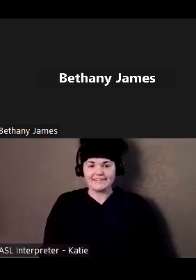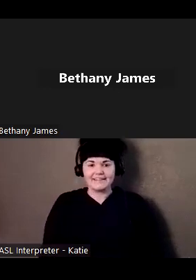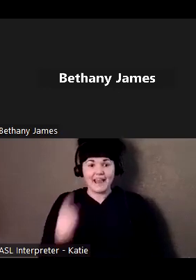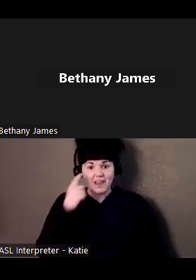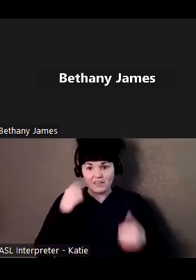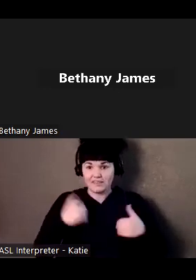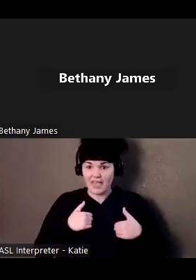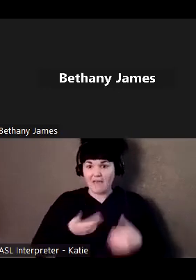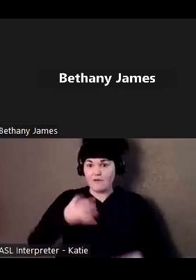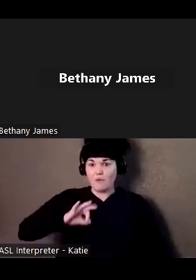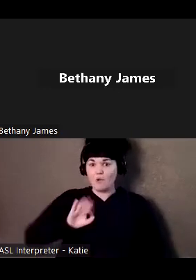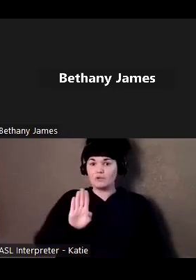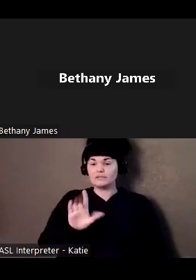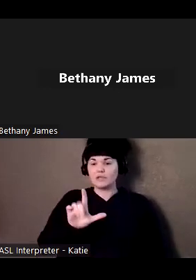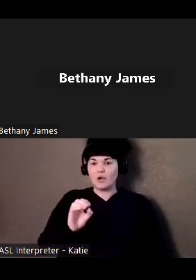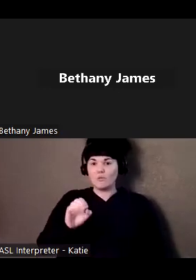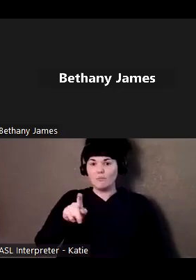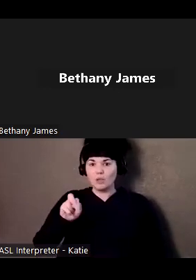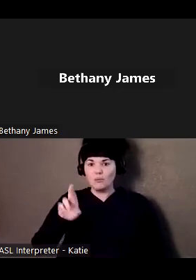bonus bloopers reel too, but